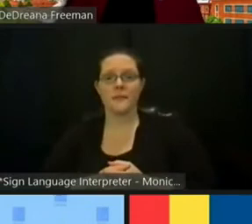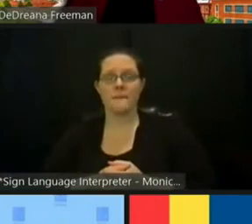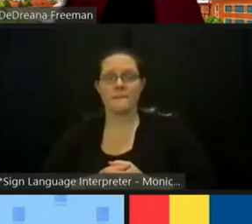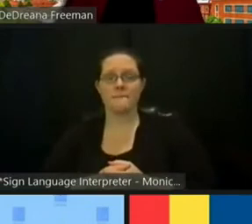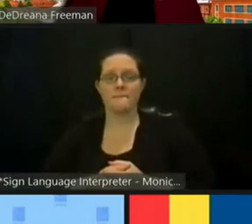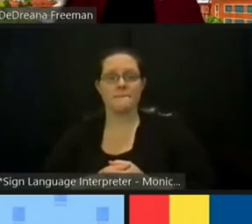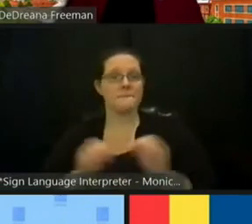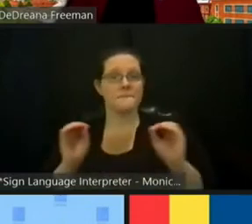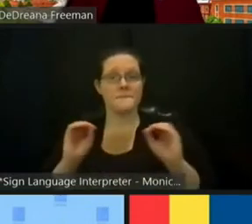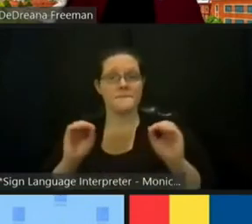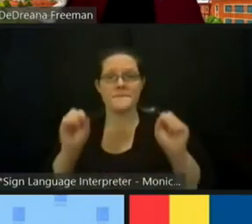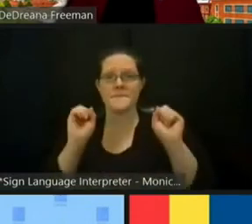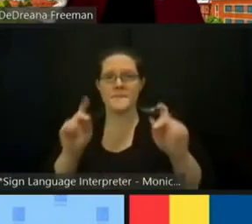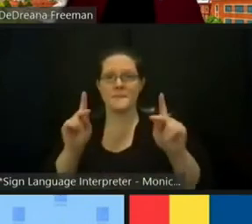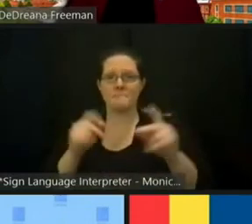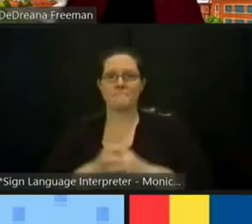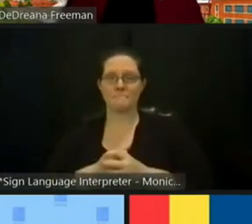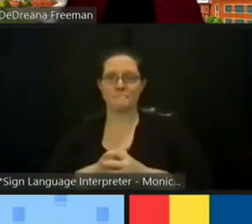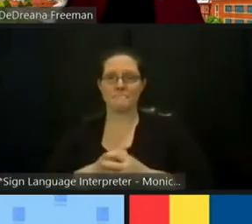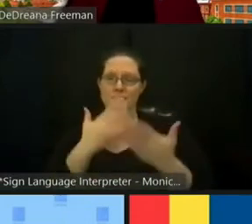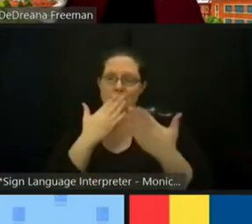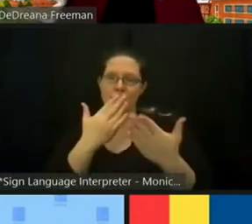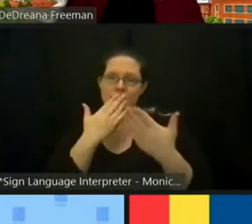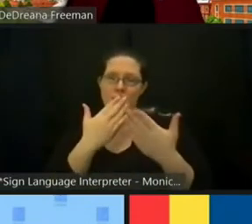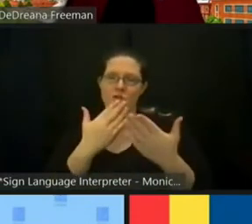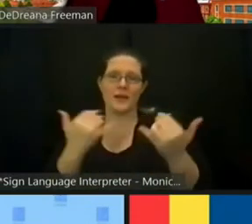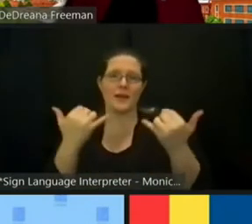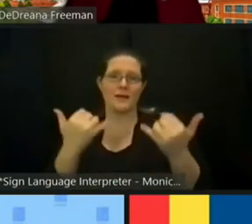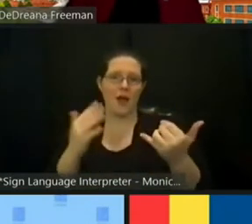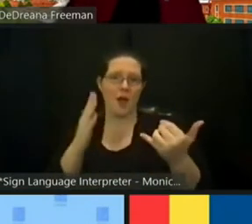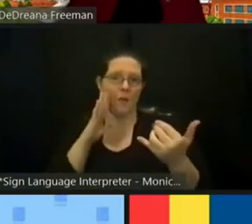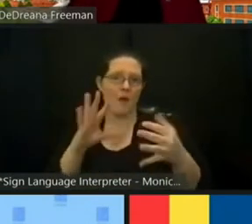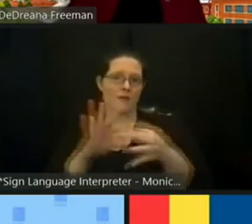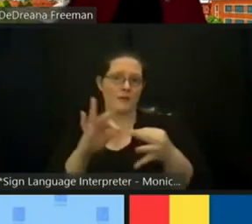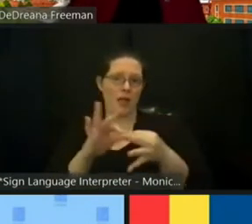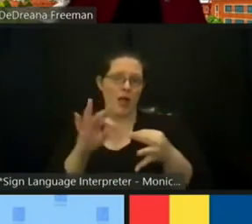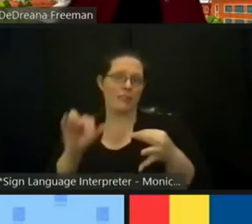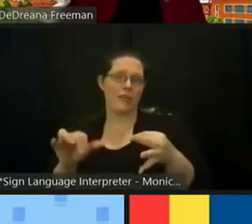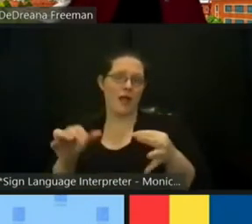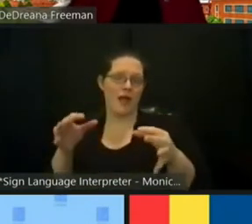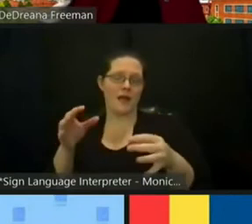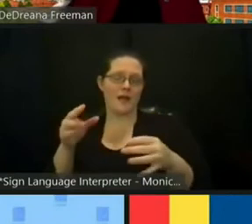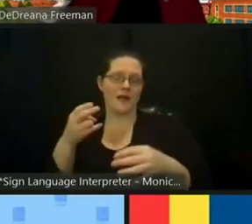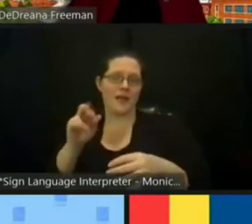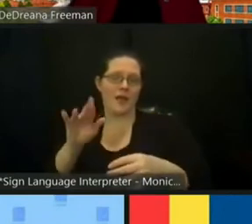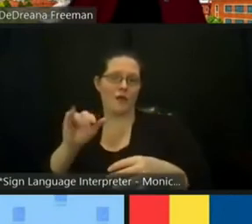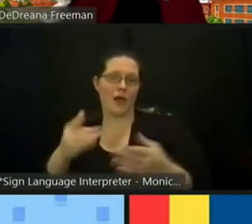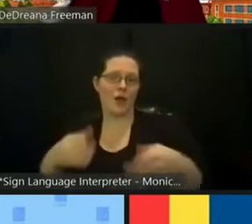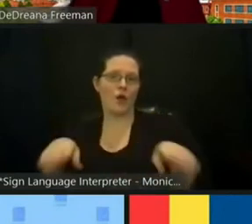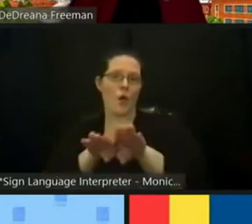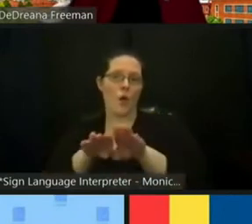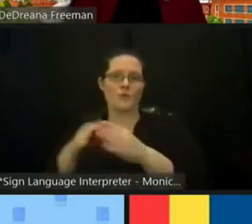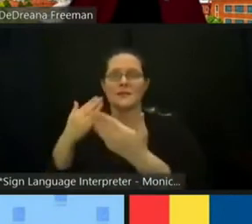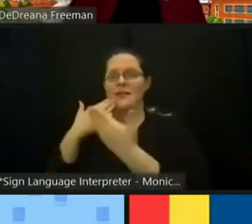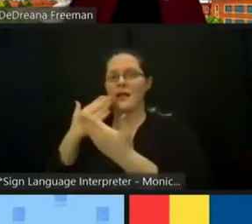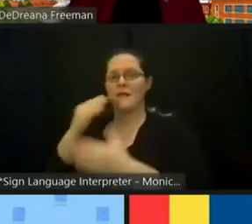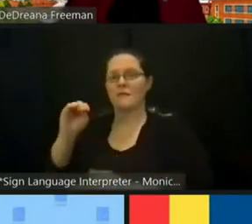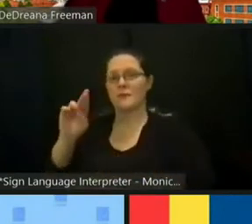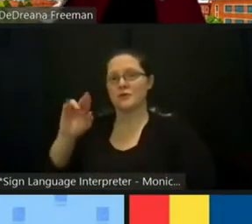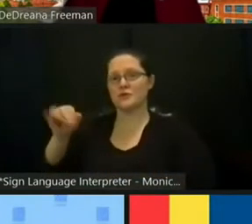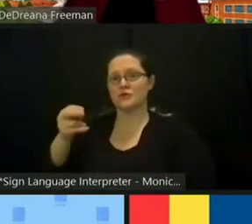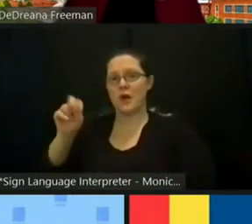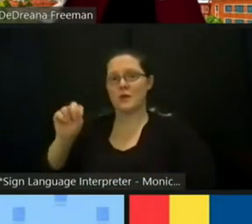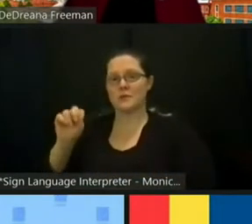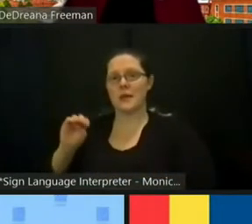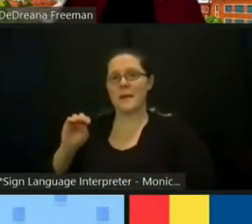All right, thank you. I appreciate it. I'm now going to declare this public hearing closed, and I want to thank Mr. Johnson and Ms. Conyers for bringing this